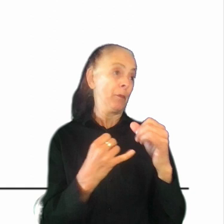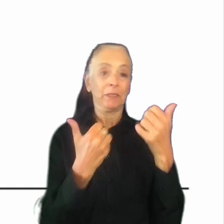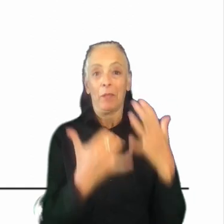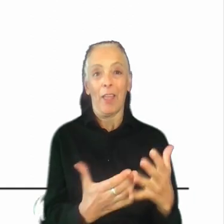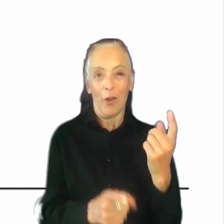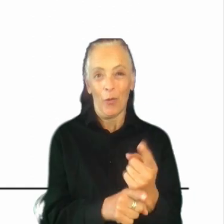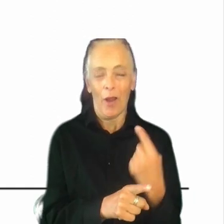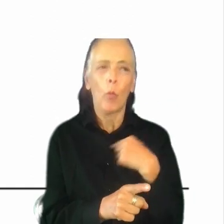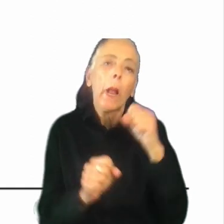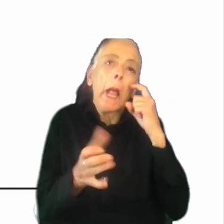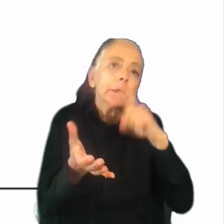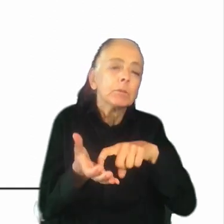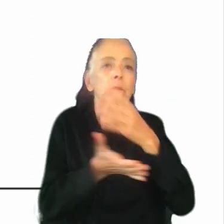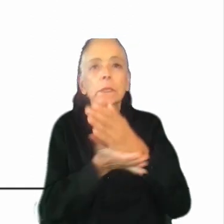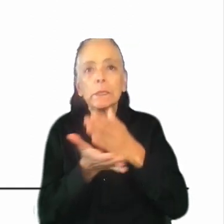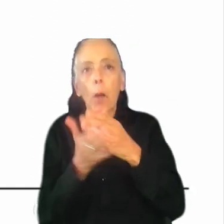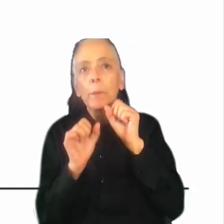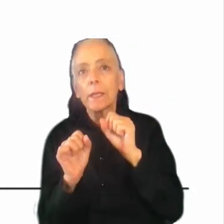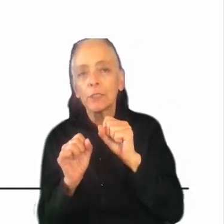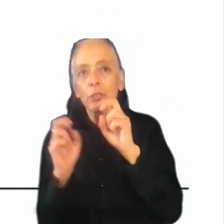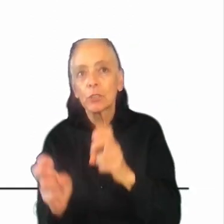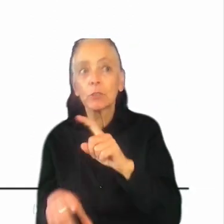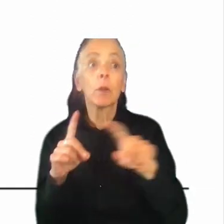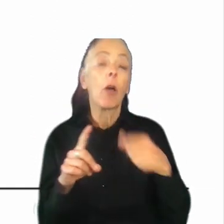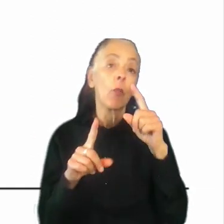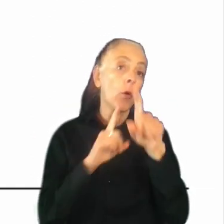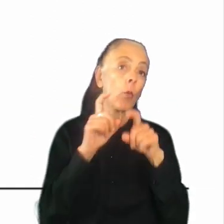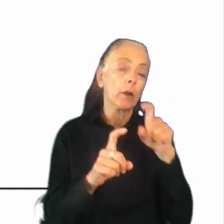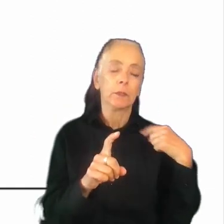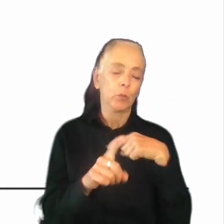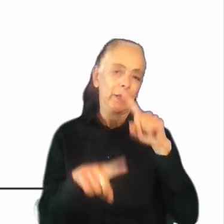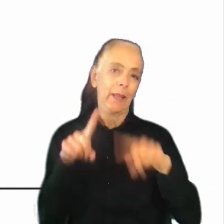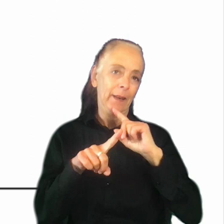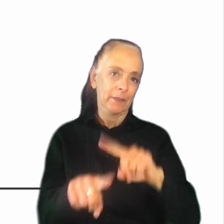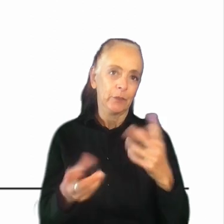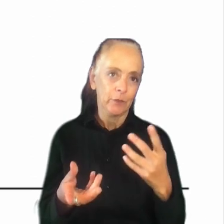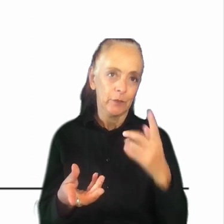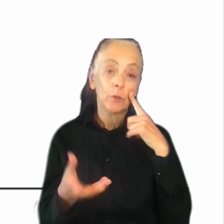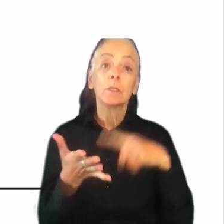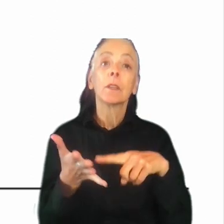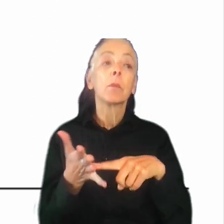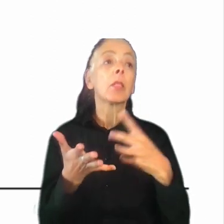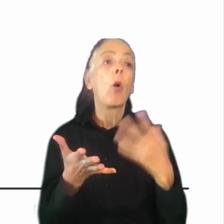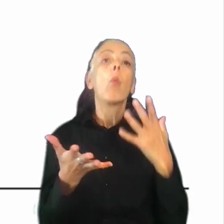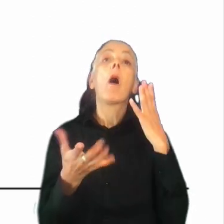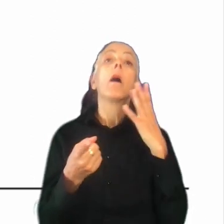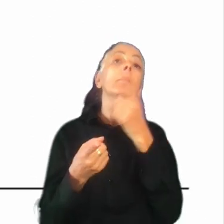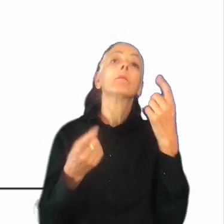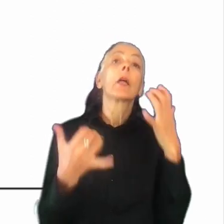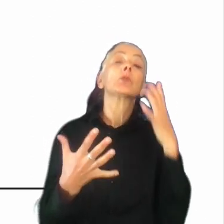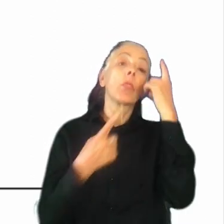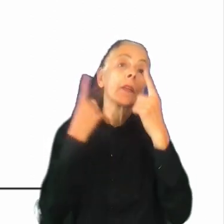potential usability issues there's other questions we won't be able to give reliable answers to things like what will players think about this